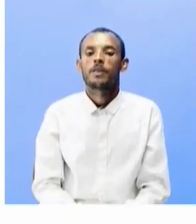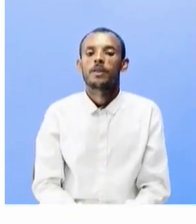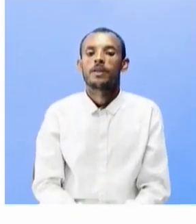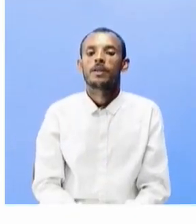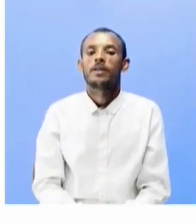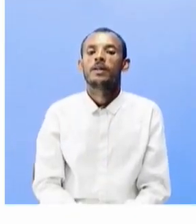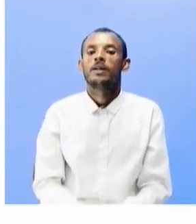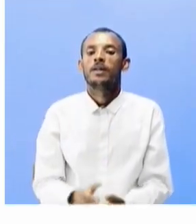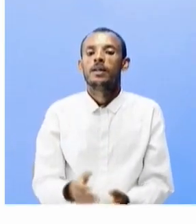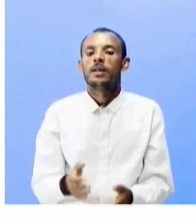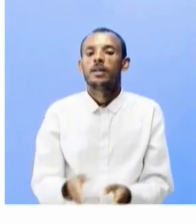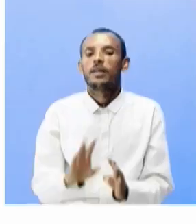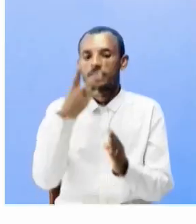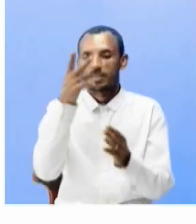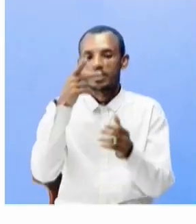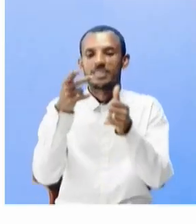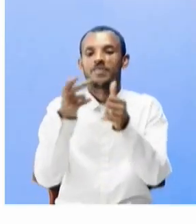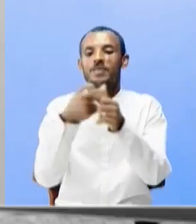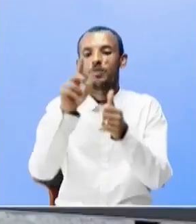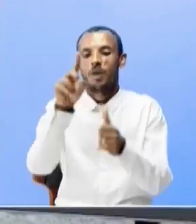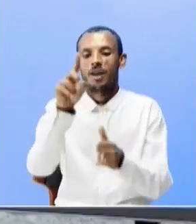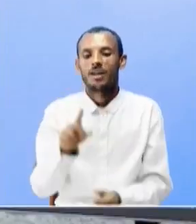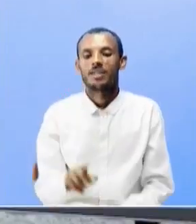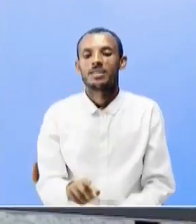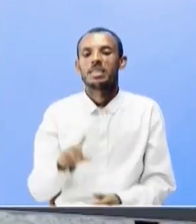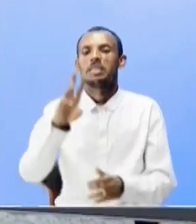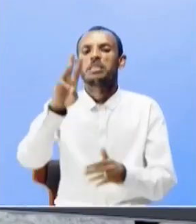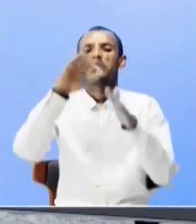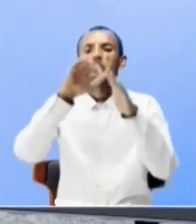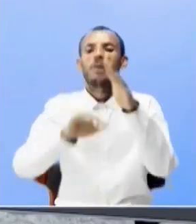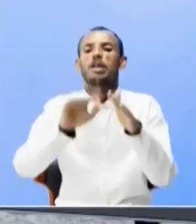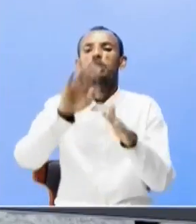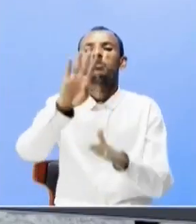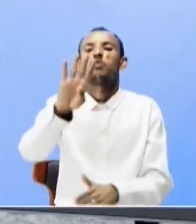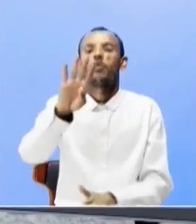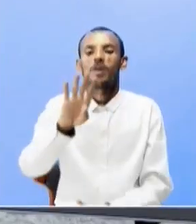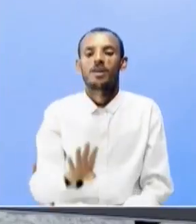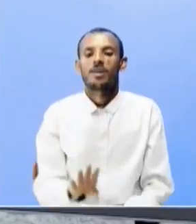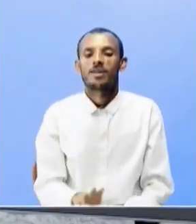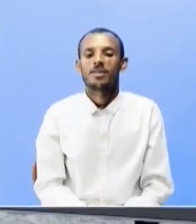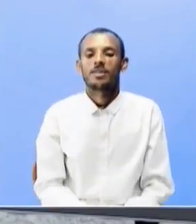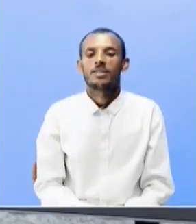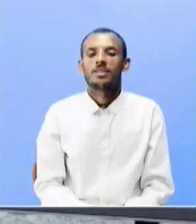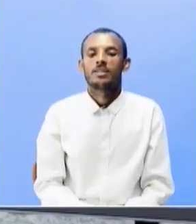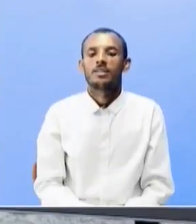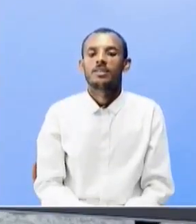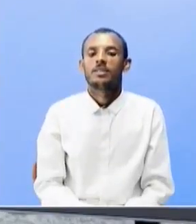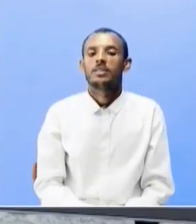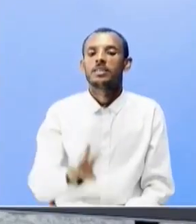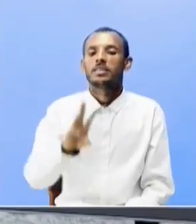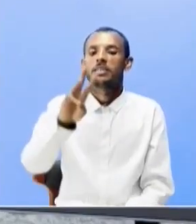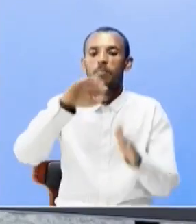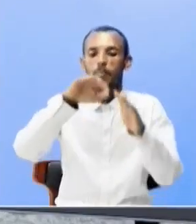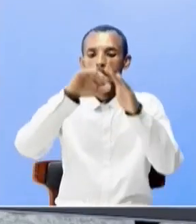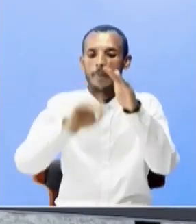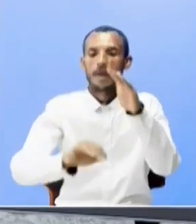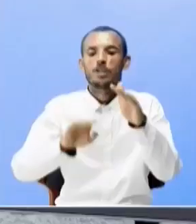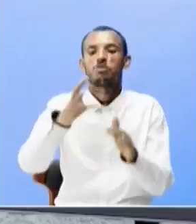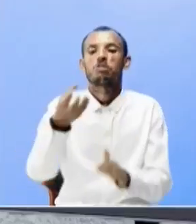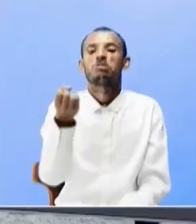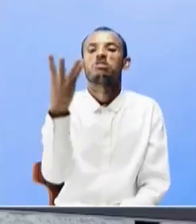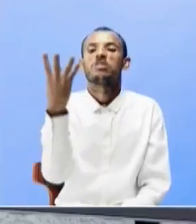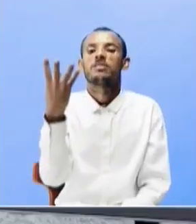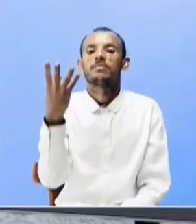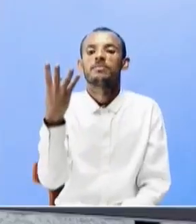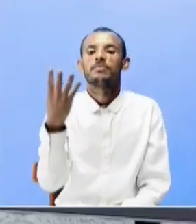Let's see this one. What result do you get when you subtract 4 from 6? Or 6 minus 4 gives us